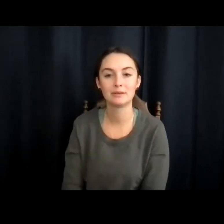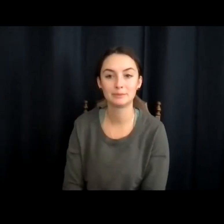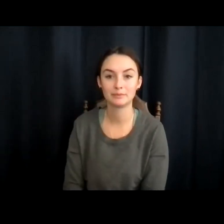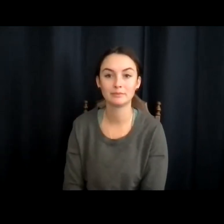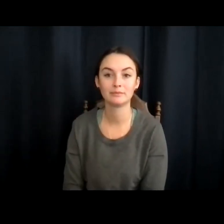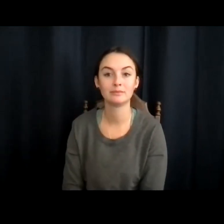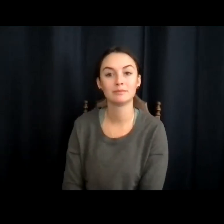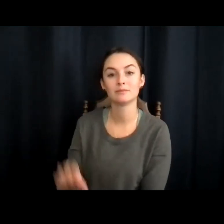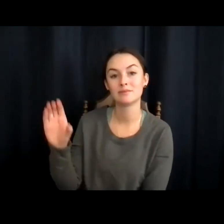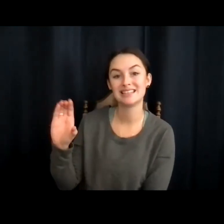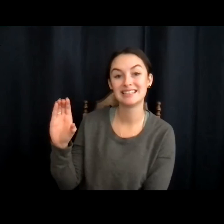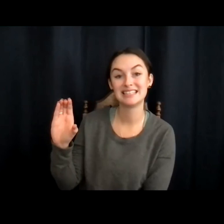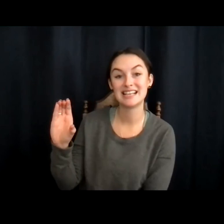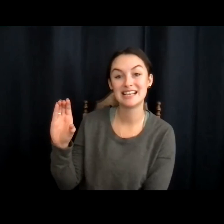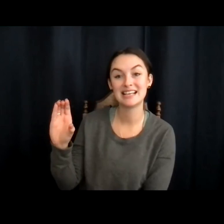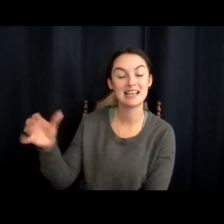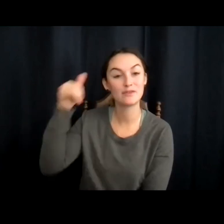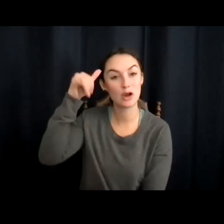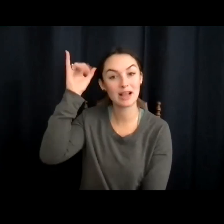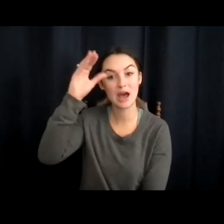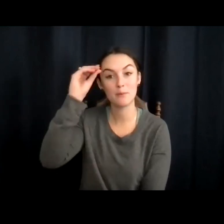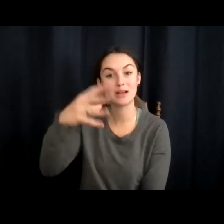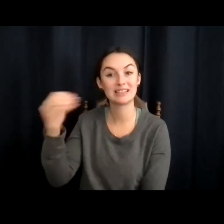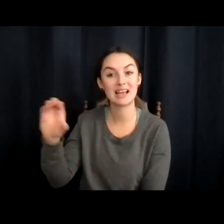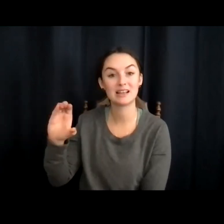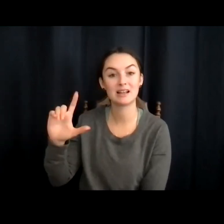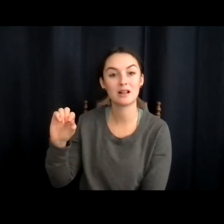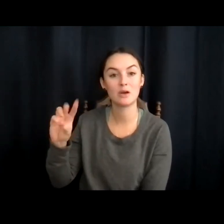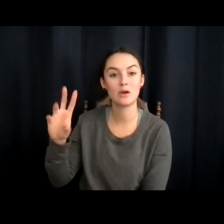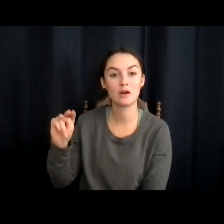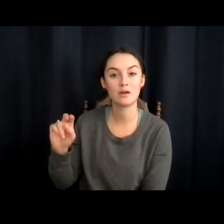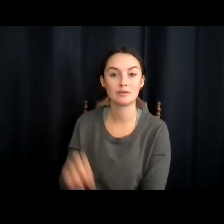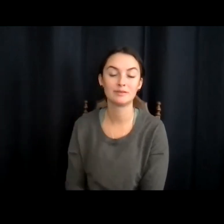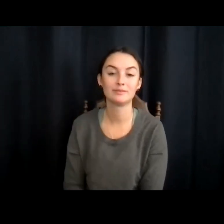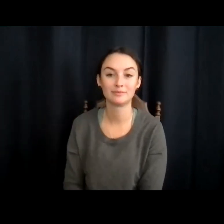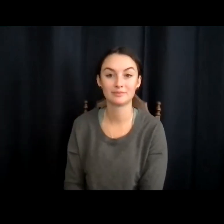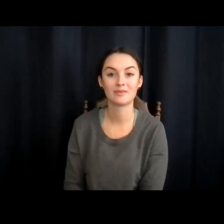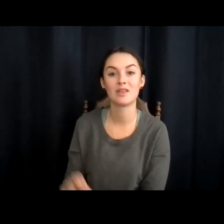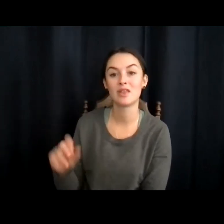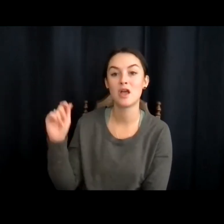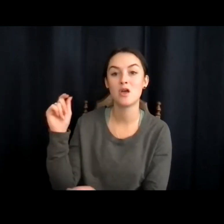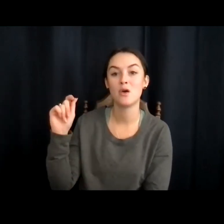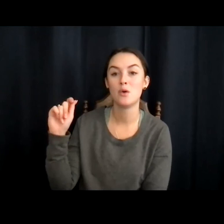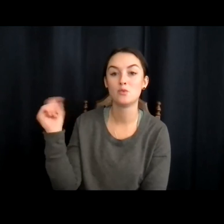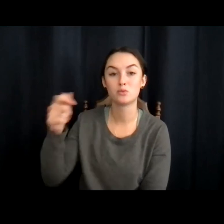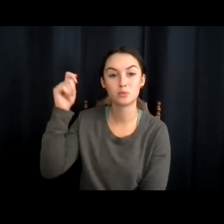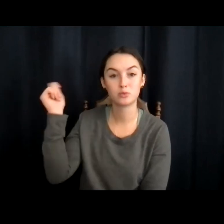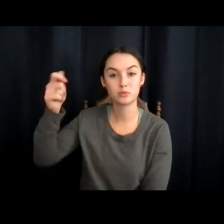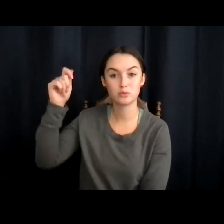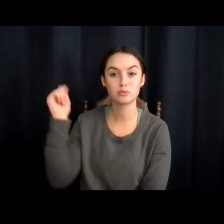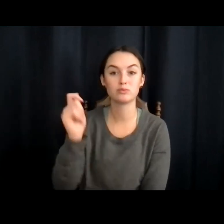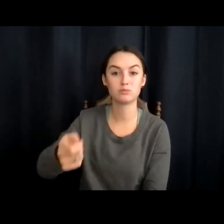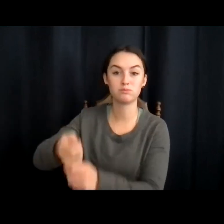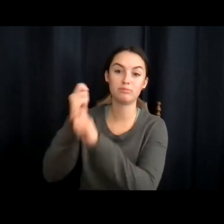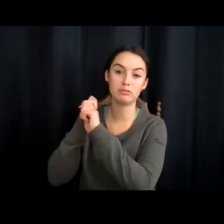C is for cowboys and also for clowns. The Pendleton Roundup brings them both to town. And that's a rodeo